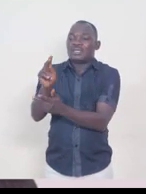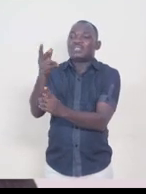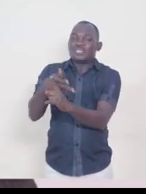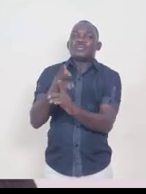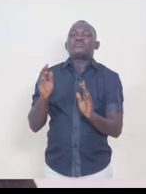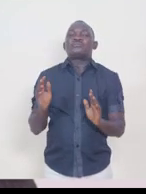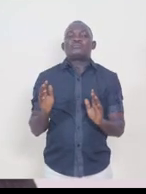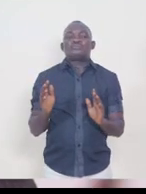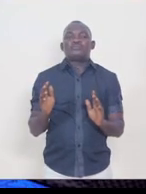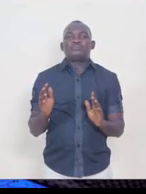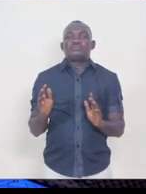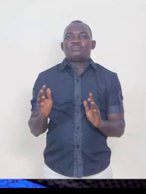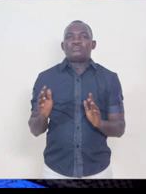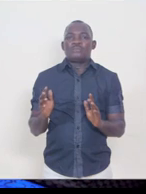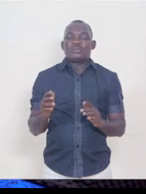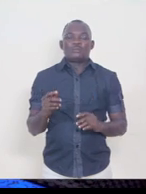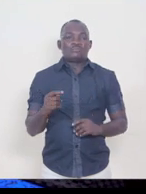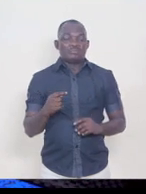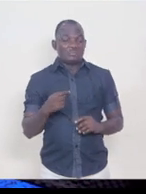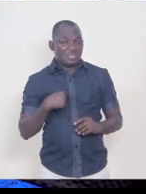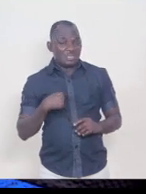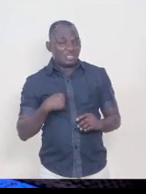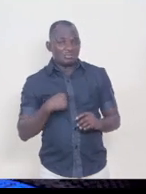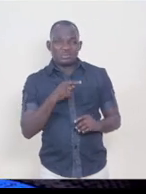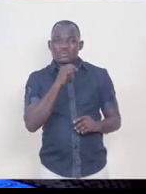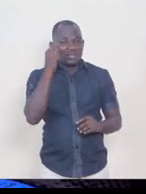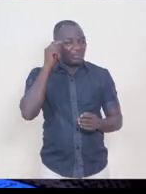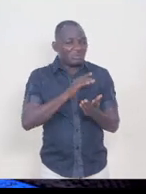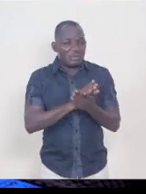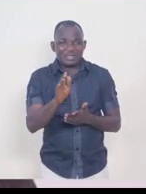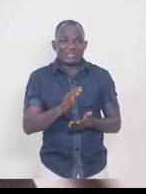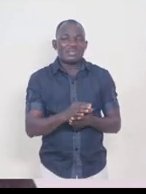apology. I don't think you heard me the first time.